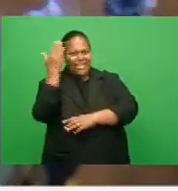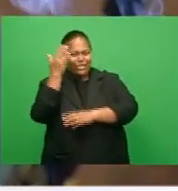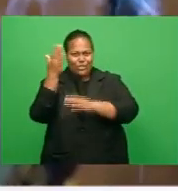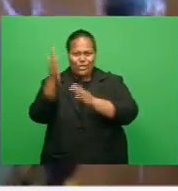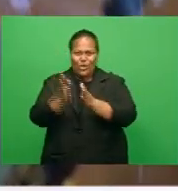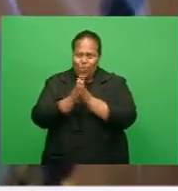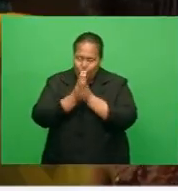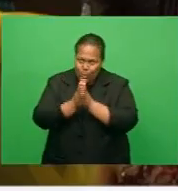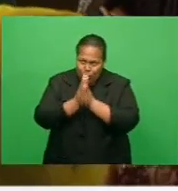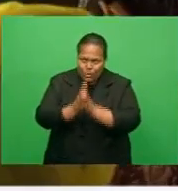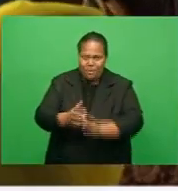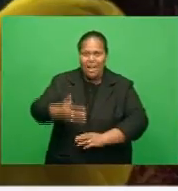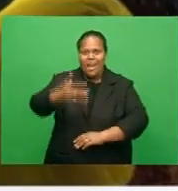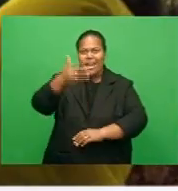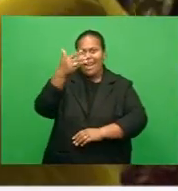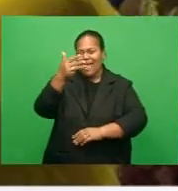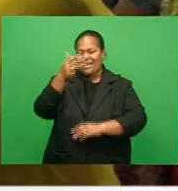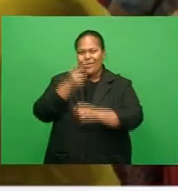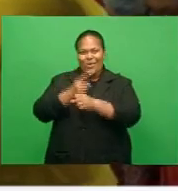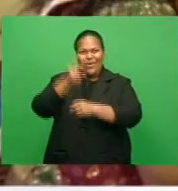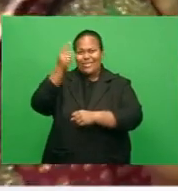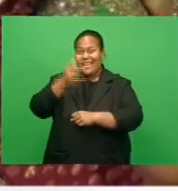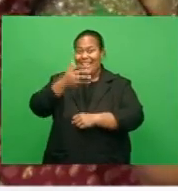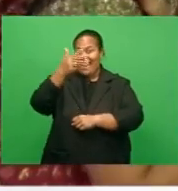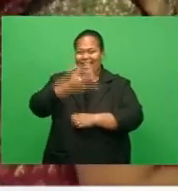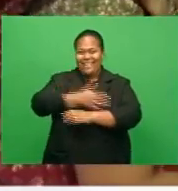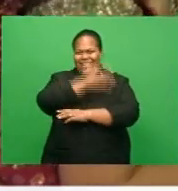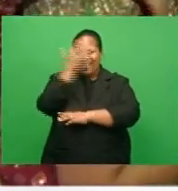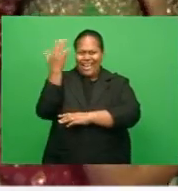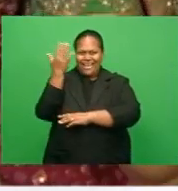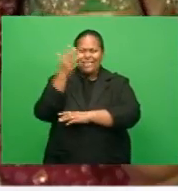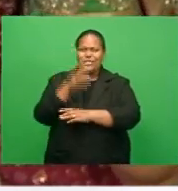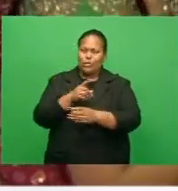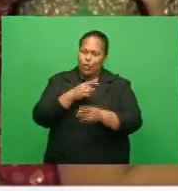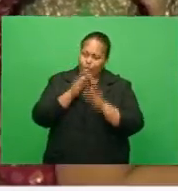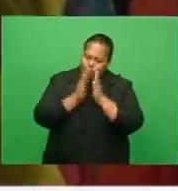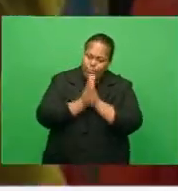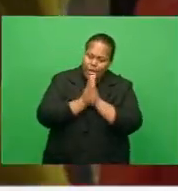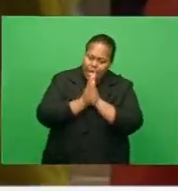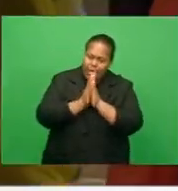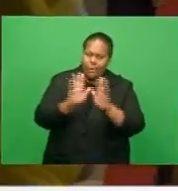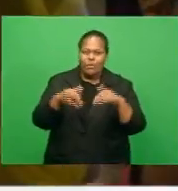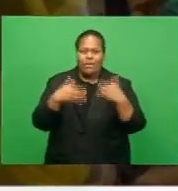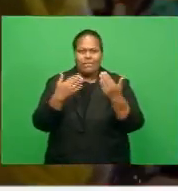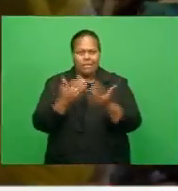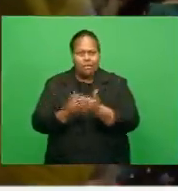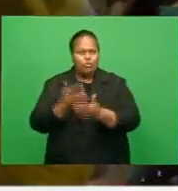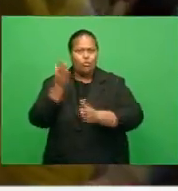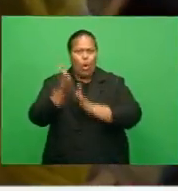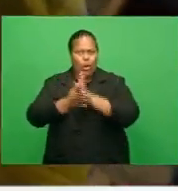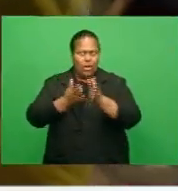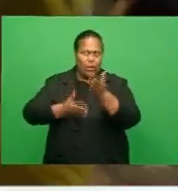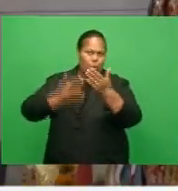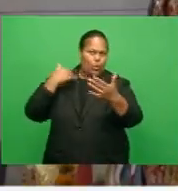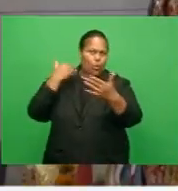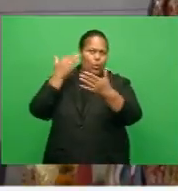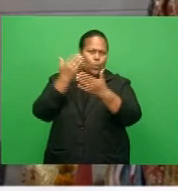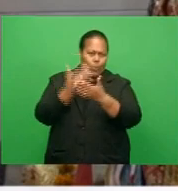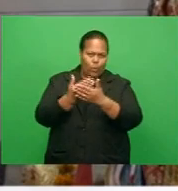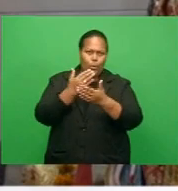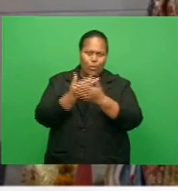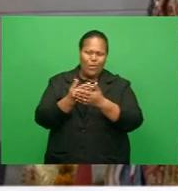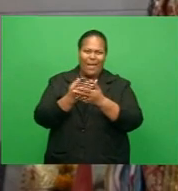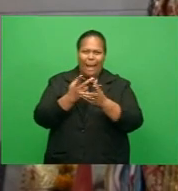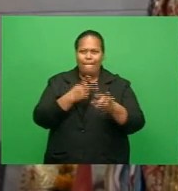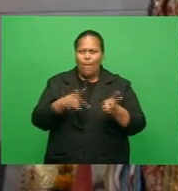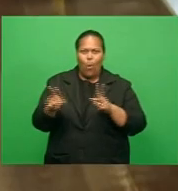in 9 days, stage decorations, recital of the legend, enacting of the story, and chanting of the scriptures. Syed